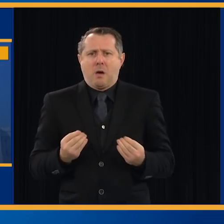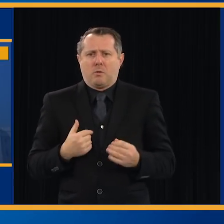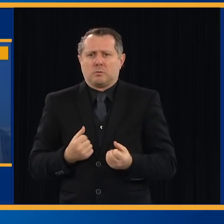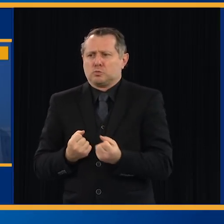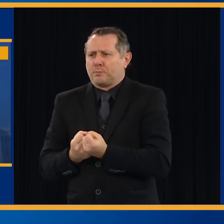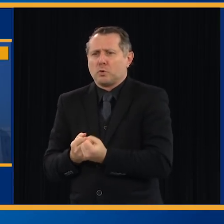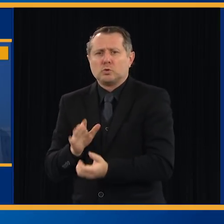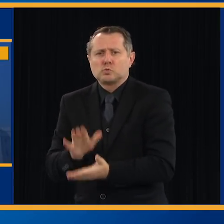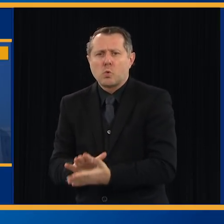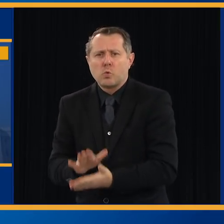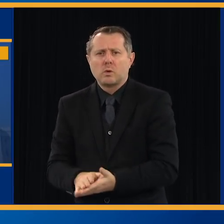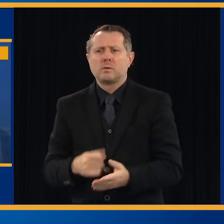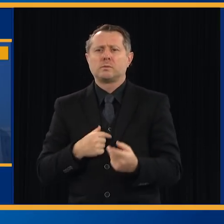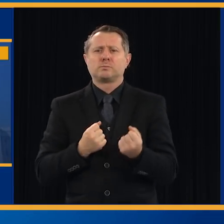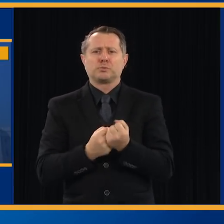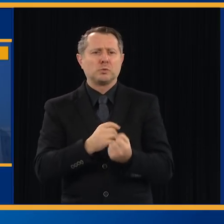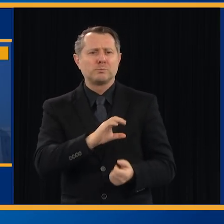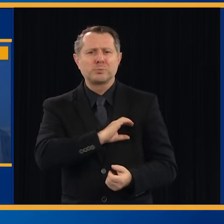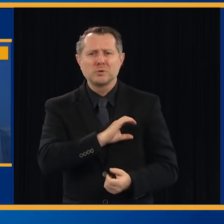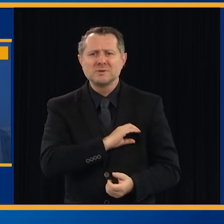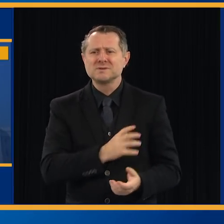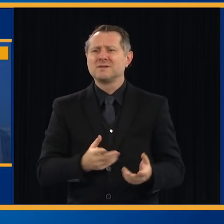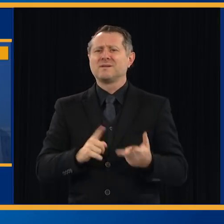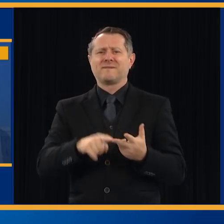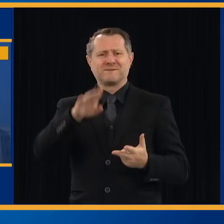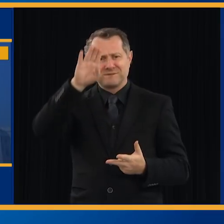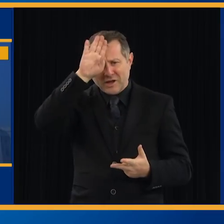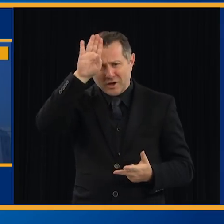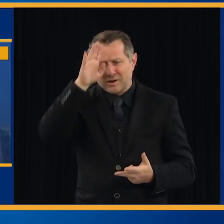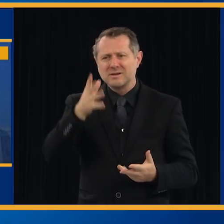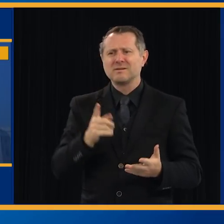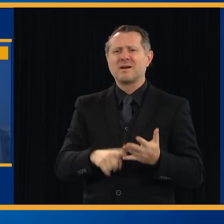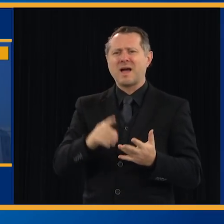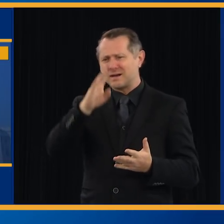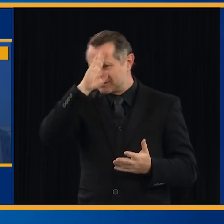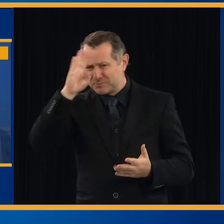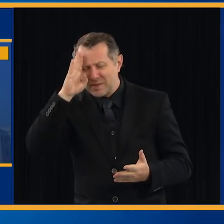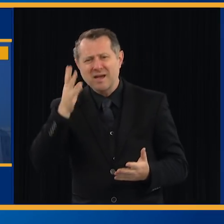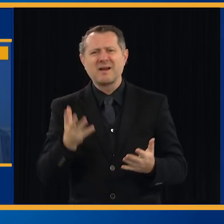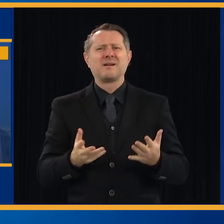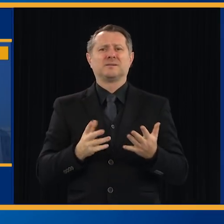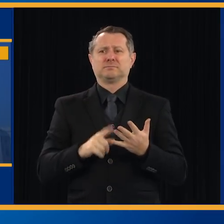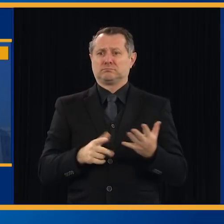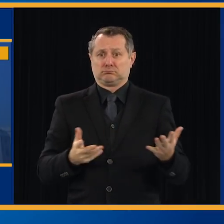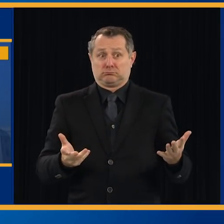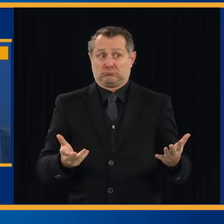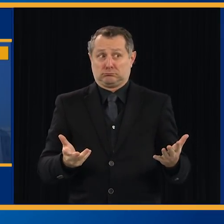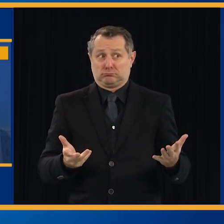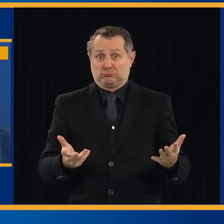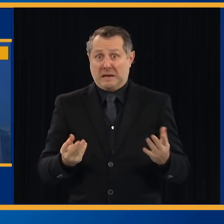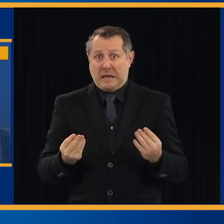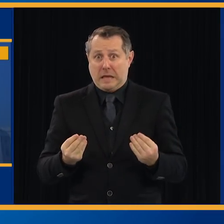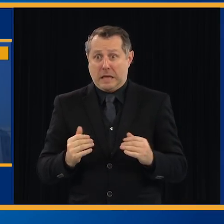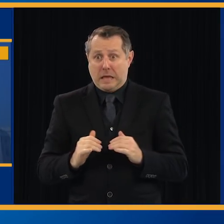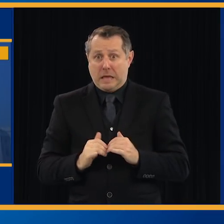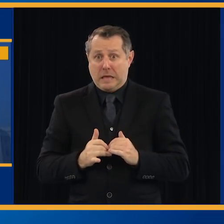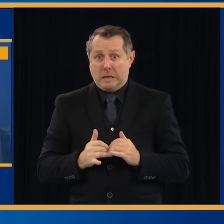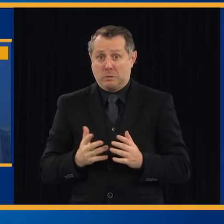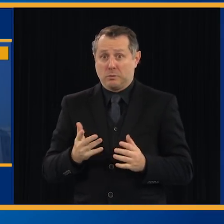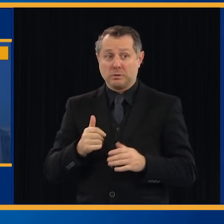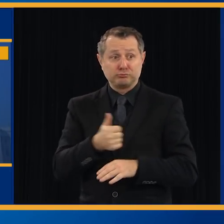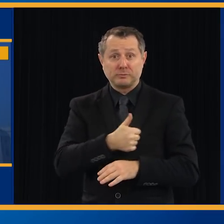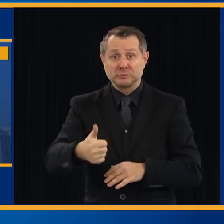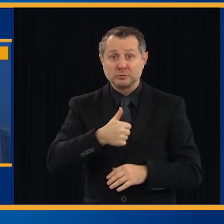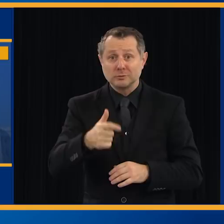we support the police, we support the fire, we support the hospital workers, we support the transit workers. So if